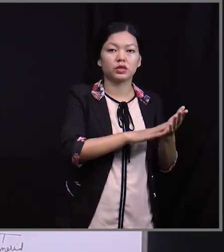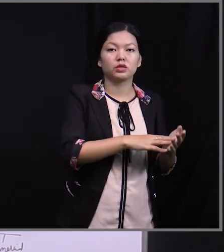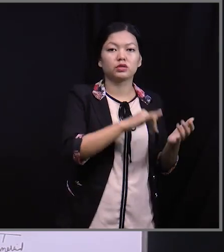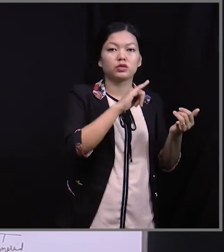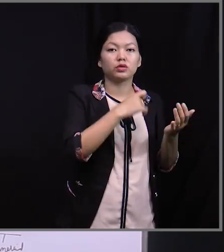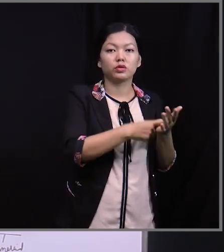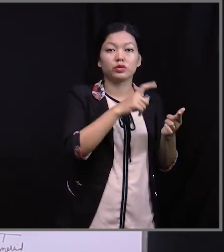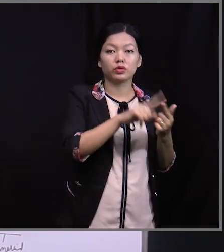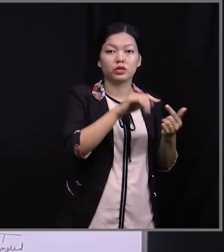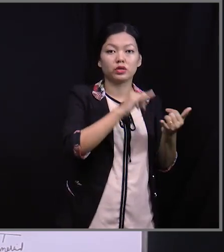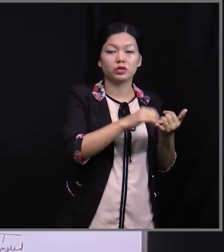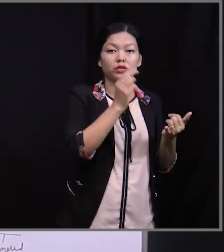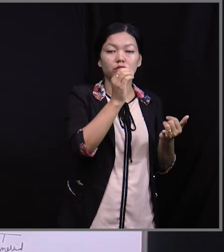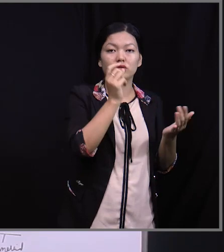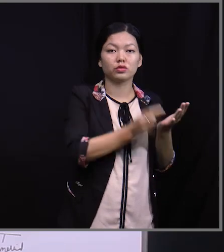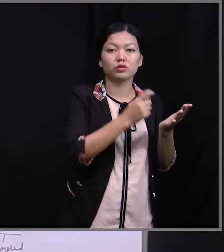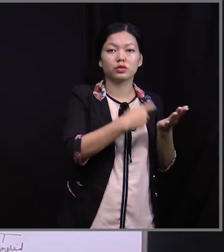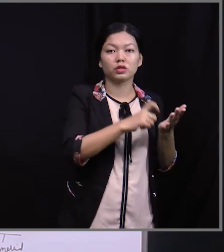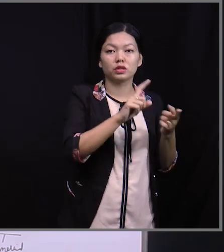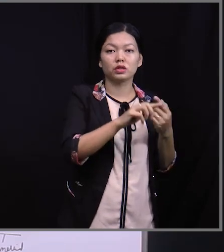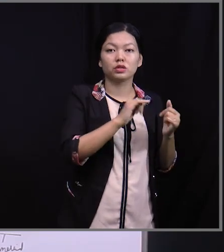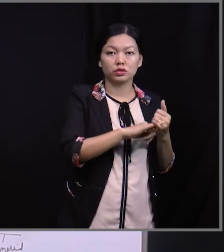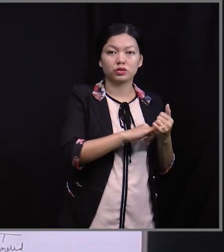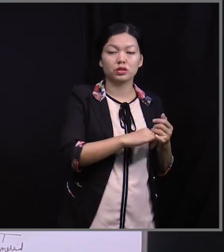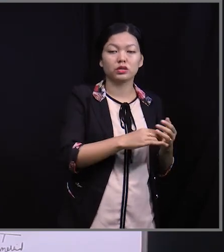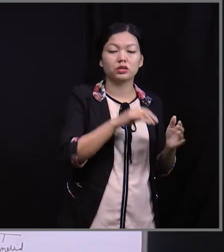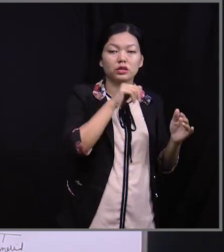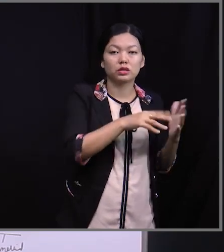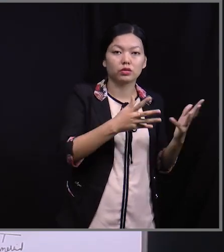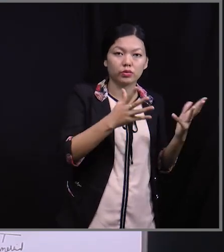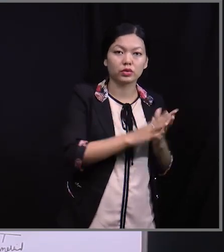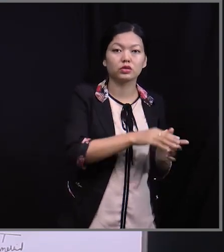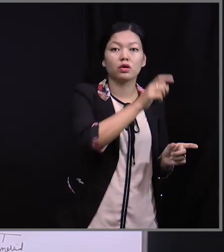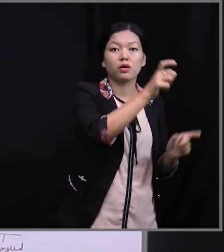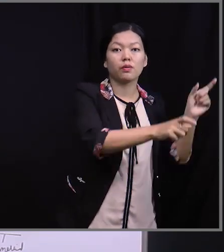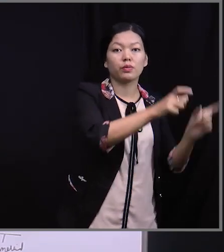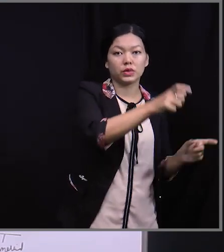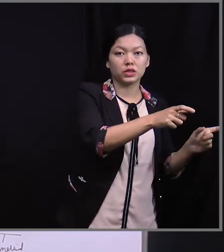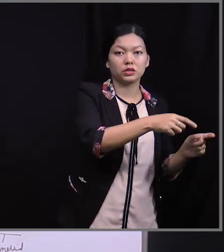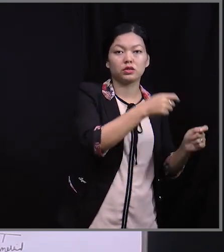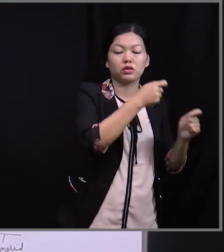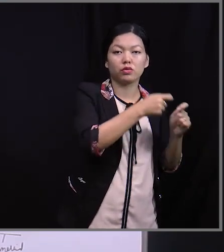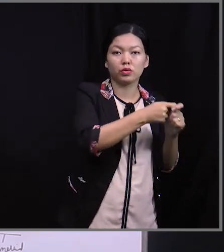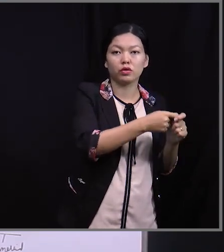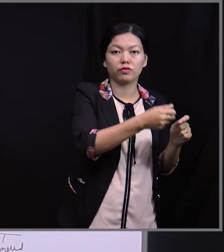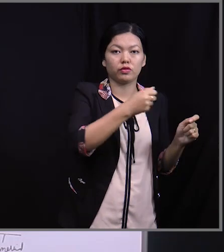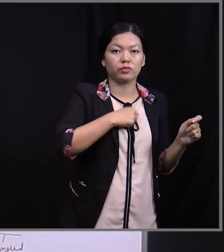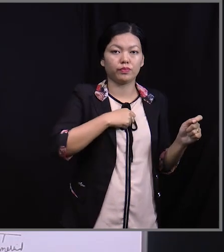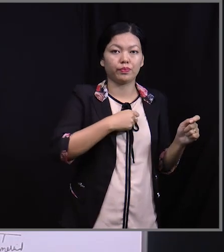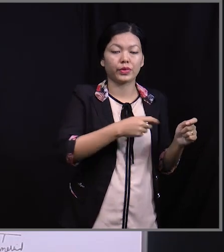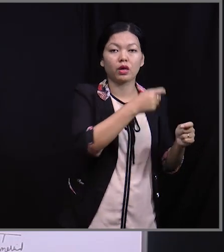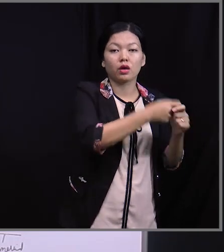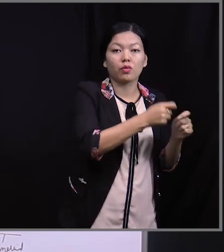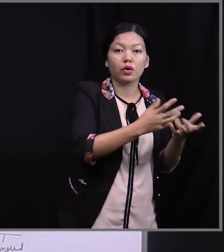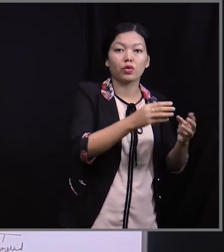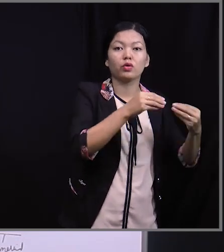resources, or getting your employees, or getting the financial requirements, or if your product is going to